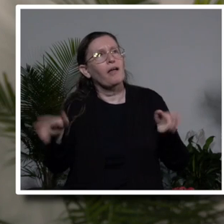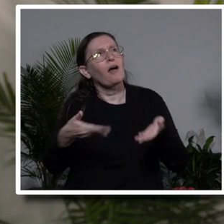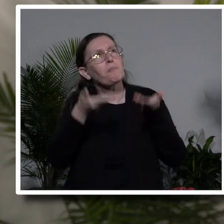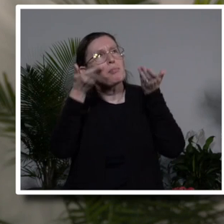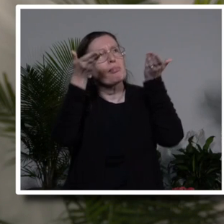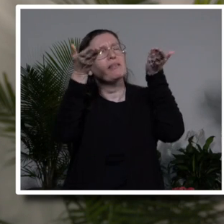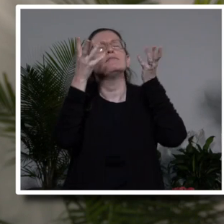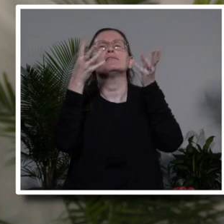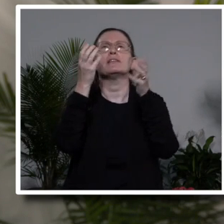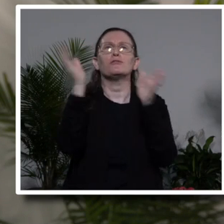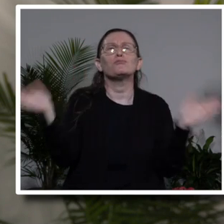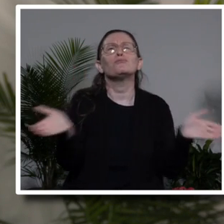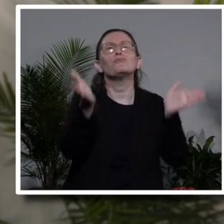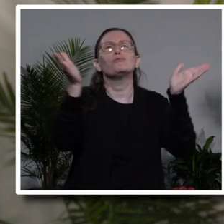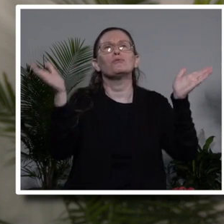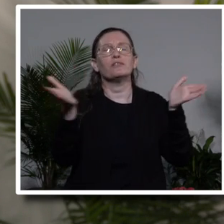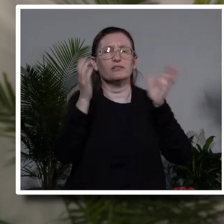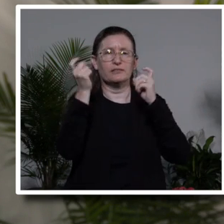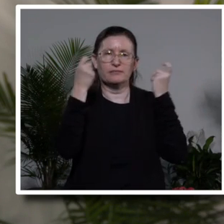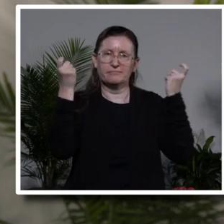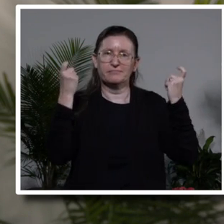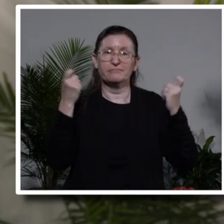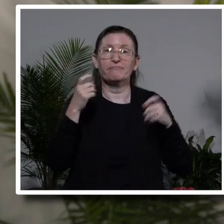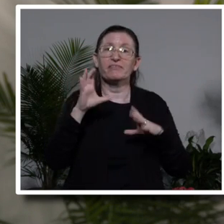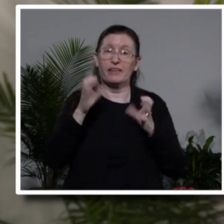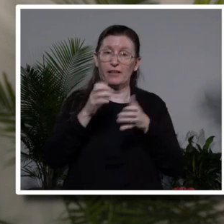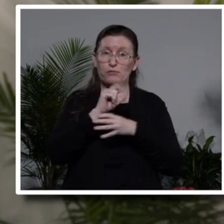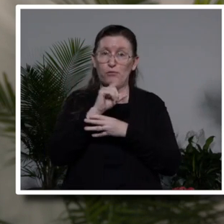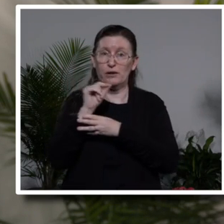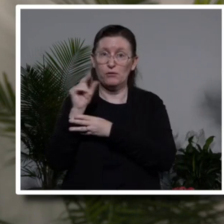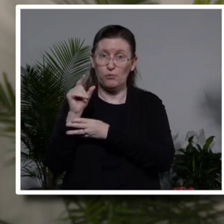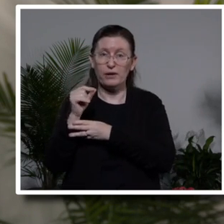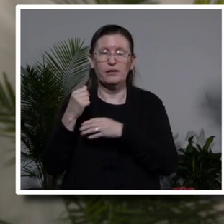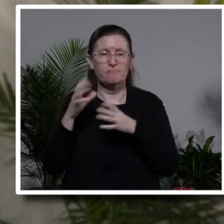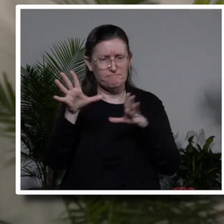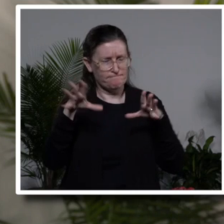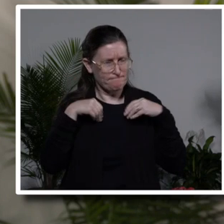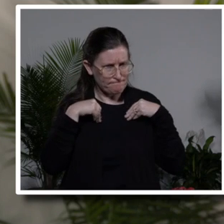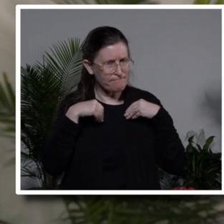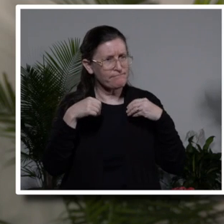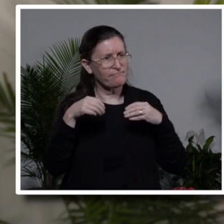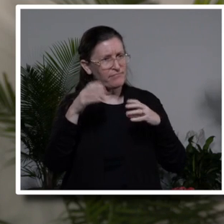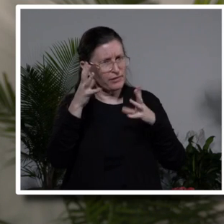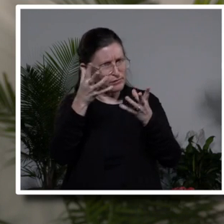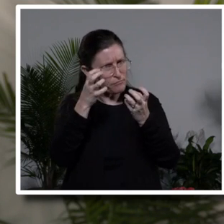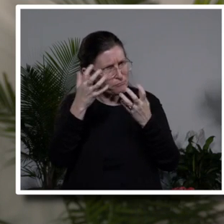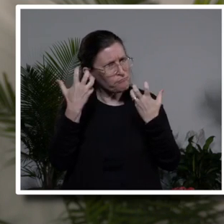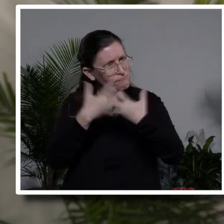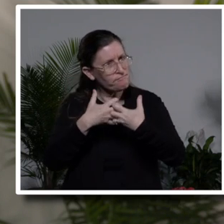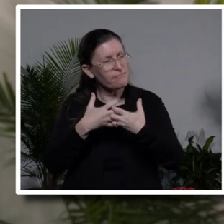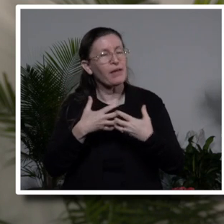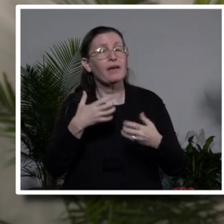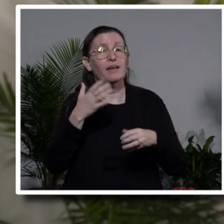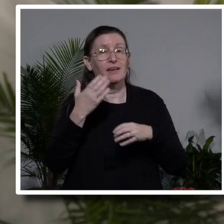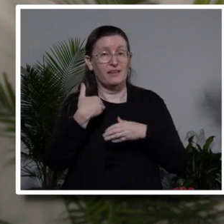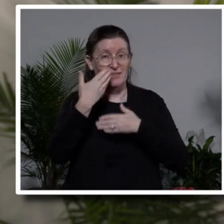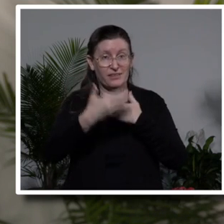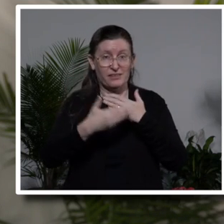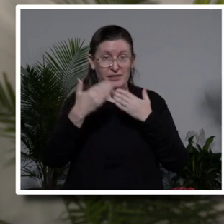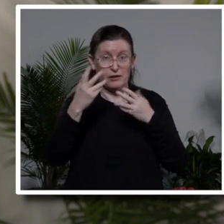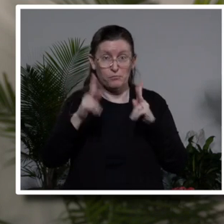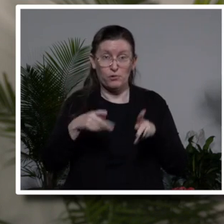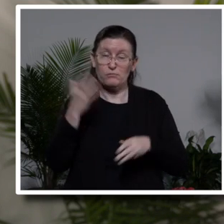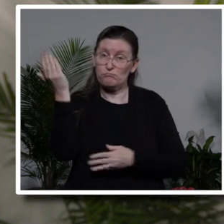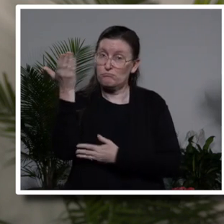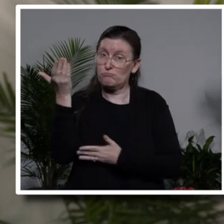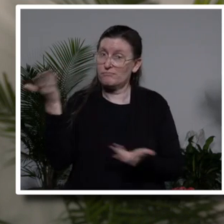encourage when needed. The class of 2020 quickly accepted and sought him out for support. The next voice you will hear will be none other